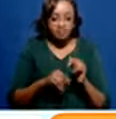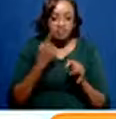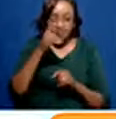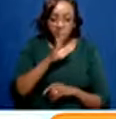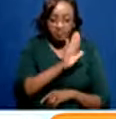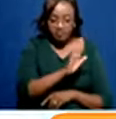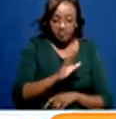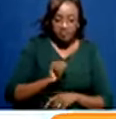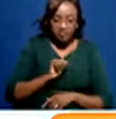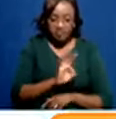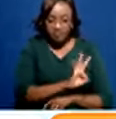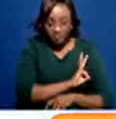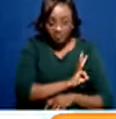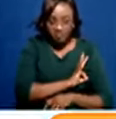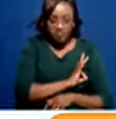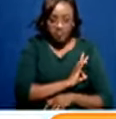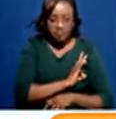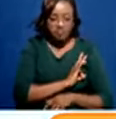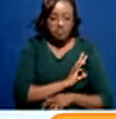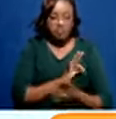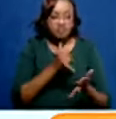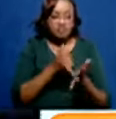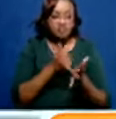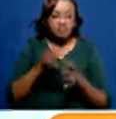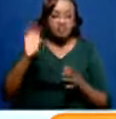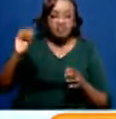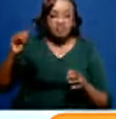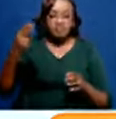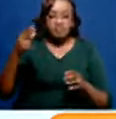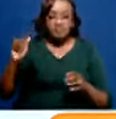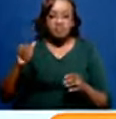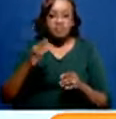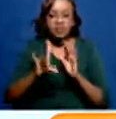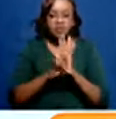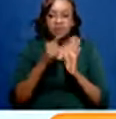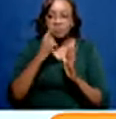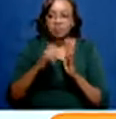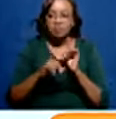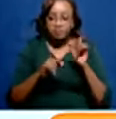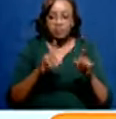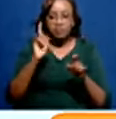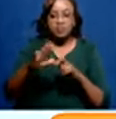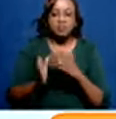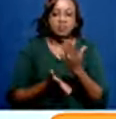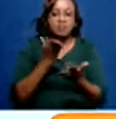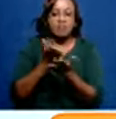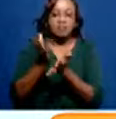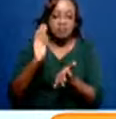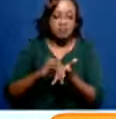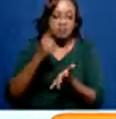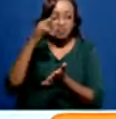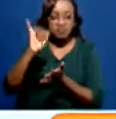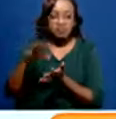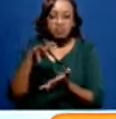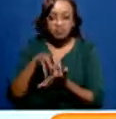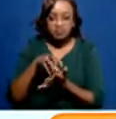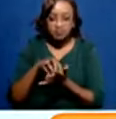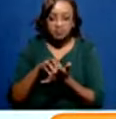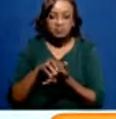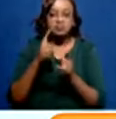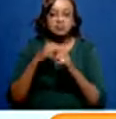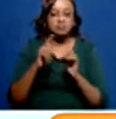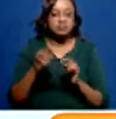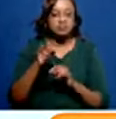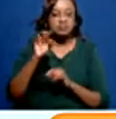staff themselves, for them to be onboarded into SHA, the law was explicit that they need to reapply for those positions. And that is subject to SHA